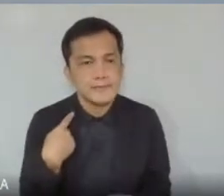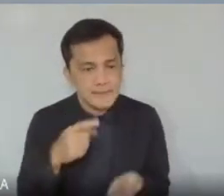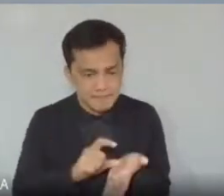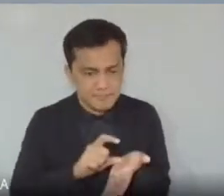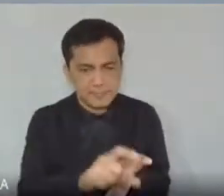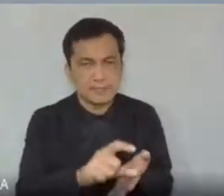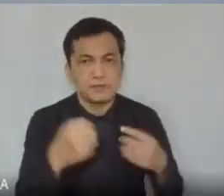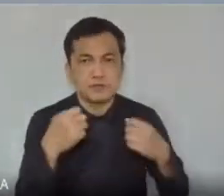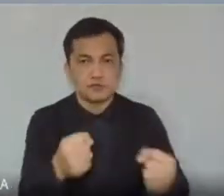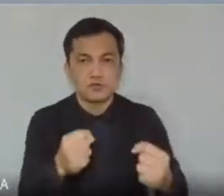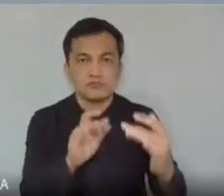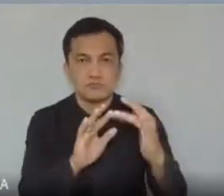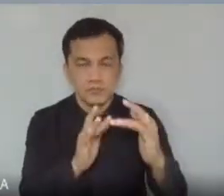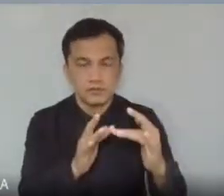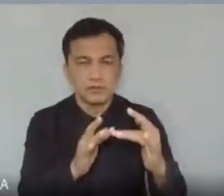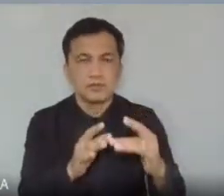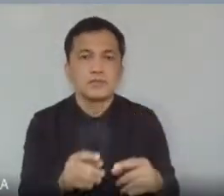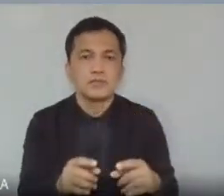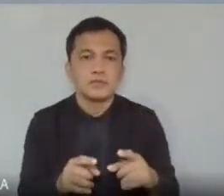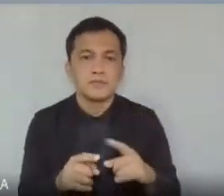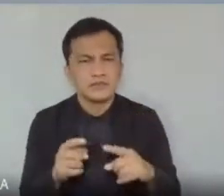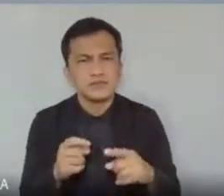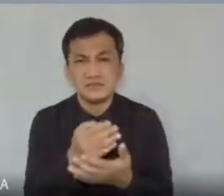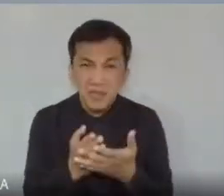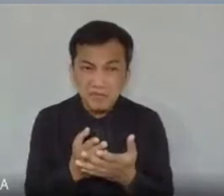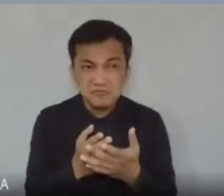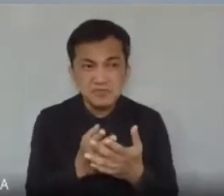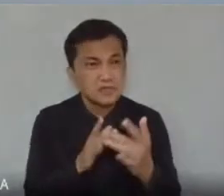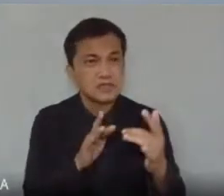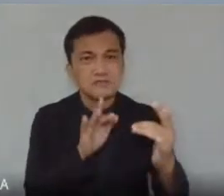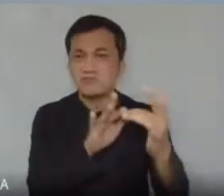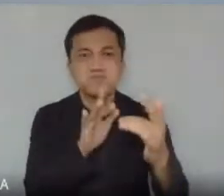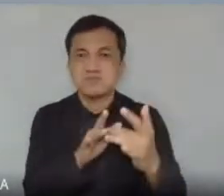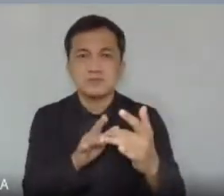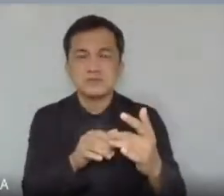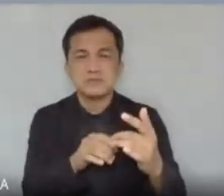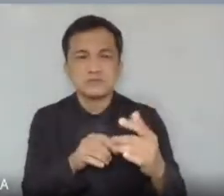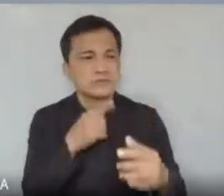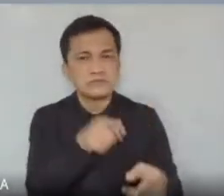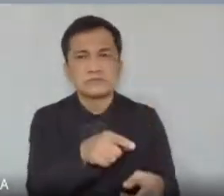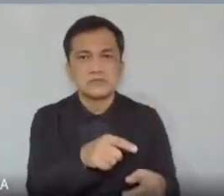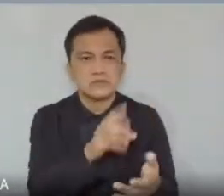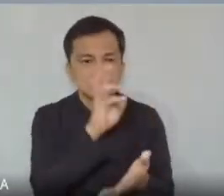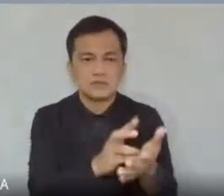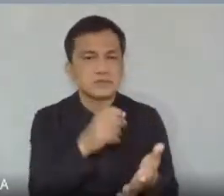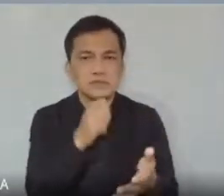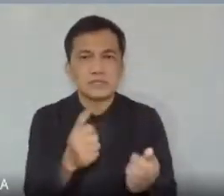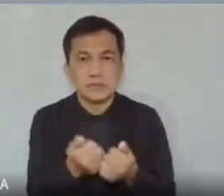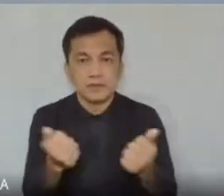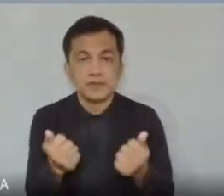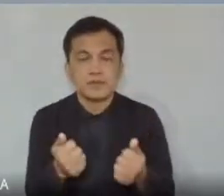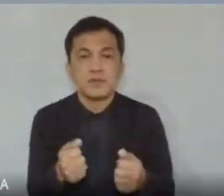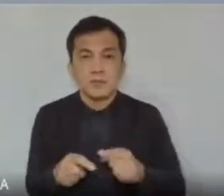about, I have to pull out the 3 medical equipments and place them in rural health units and in